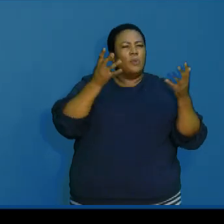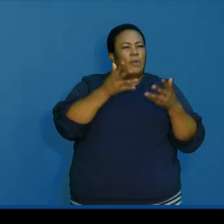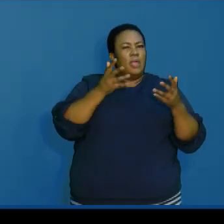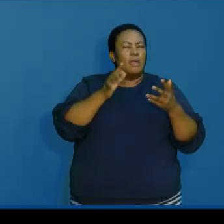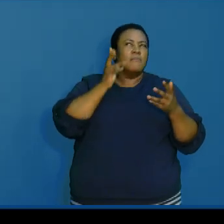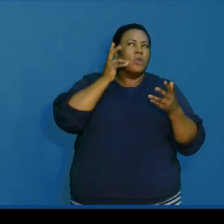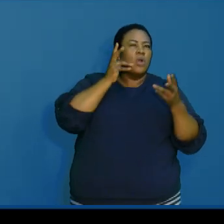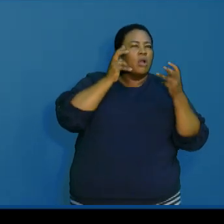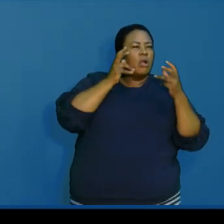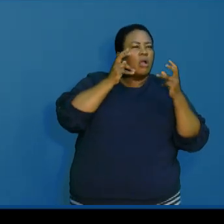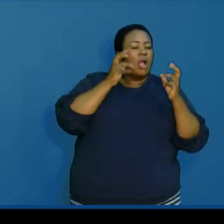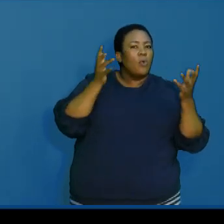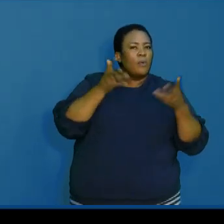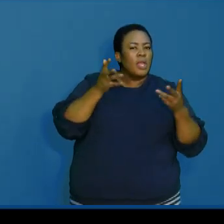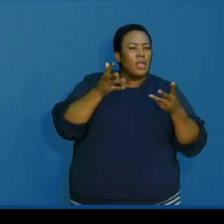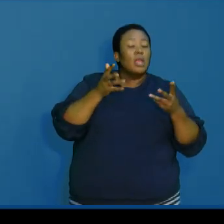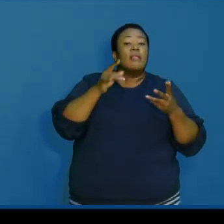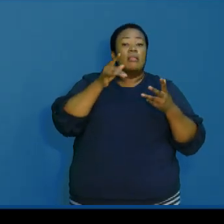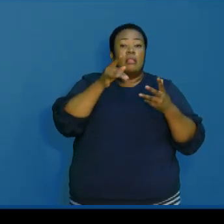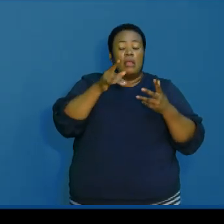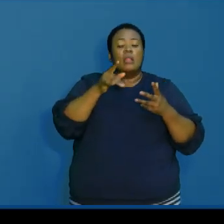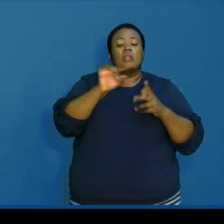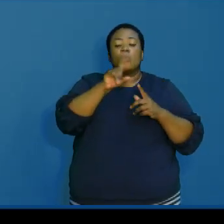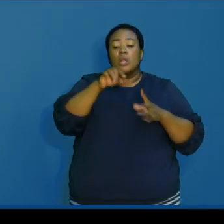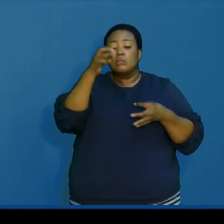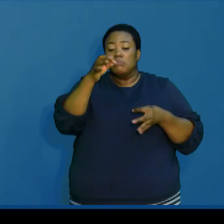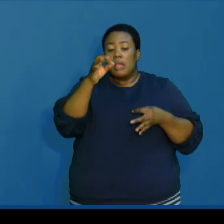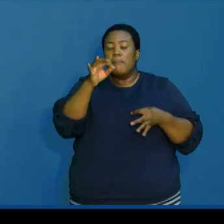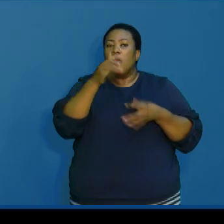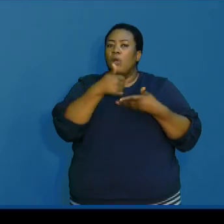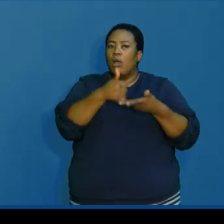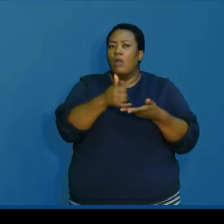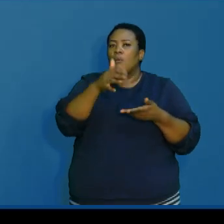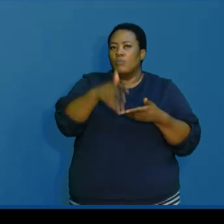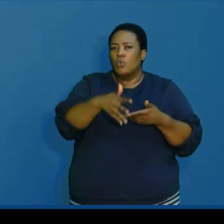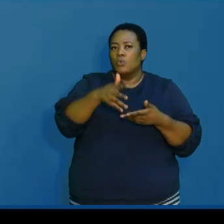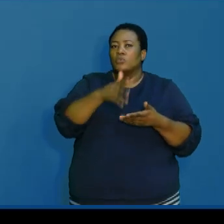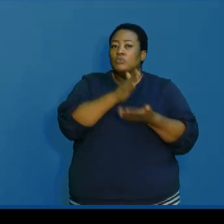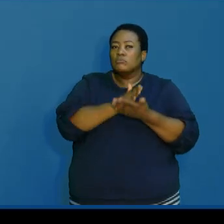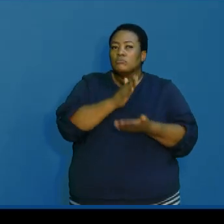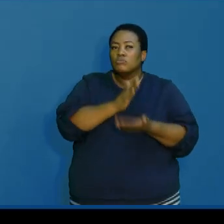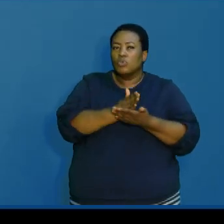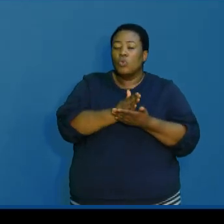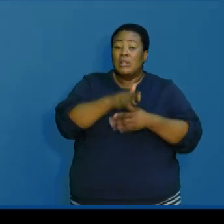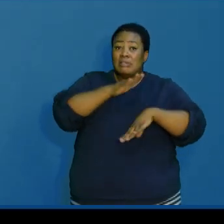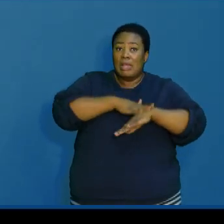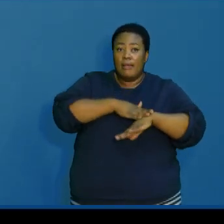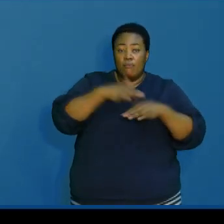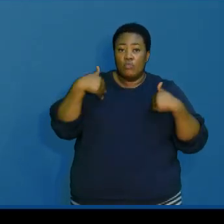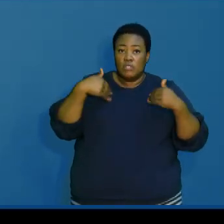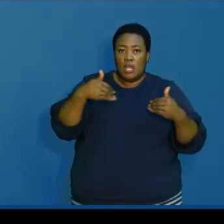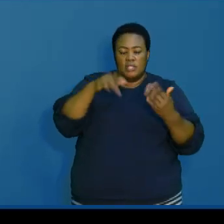from. However, your examiner will give you clues to assist you in ensuring that when you finally write, you